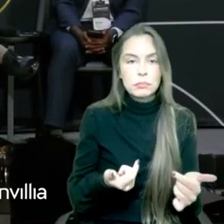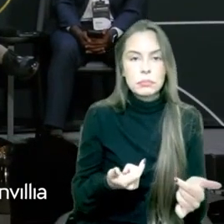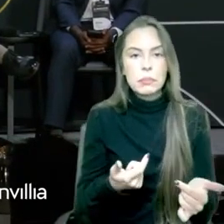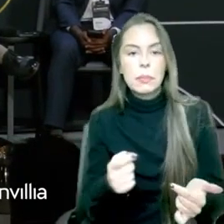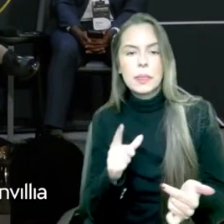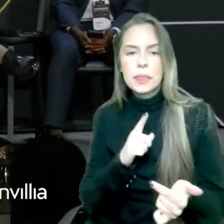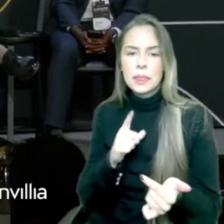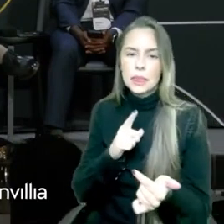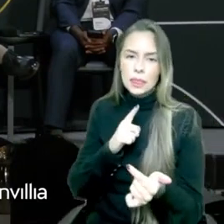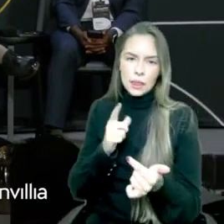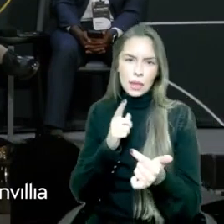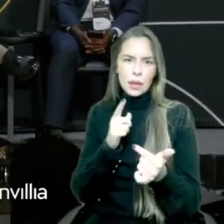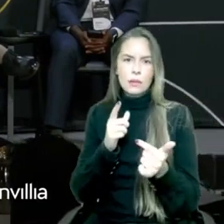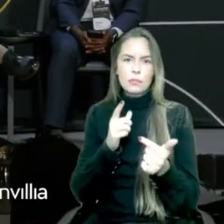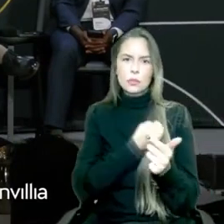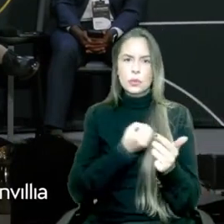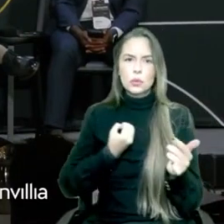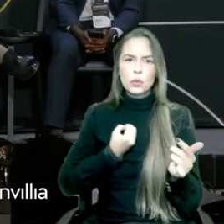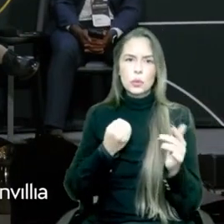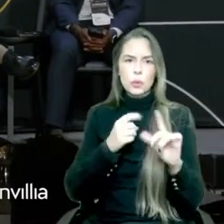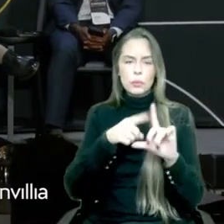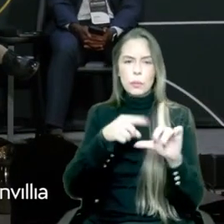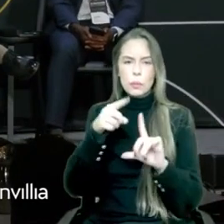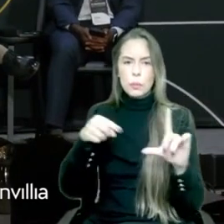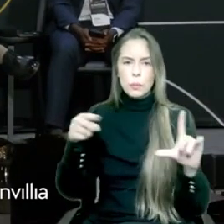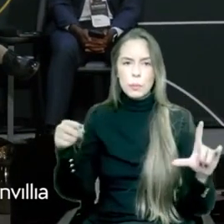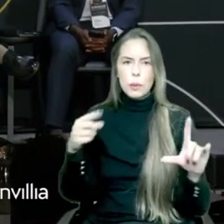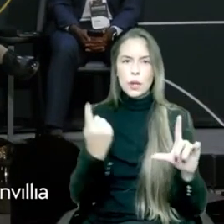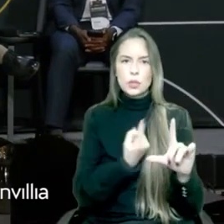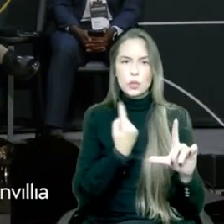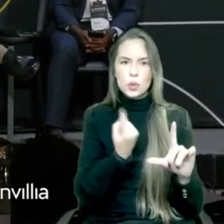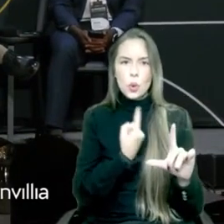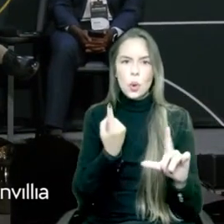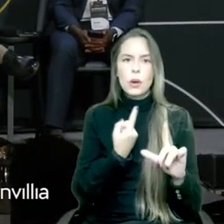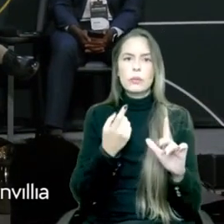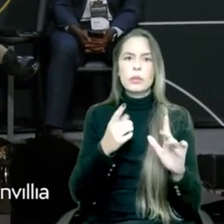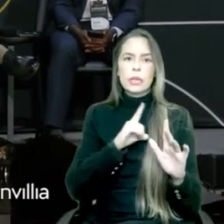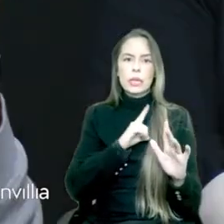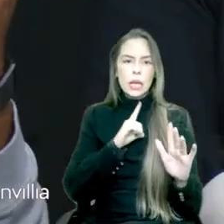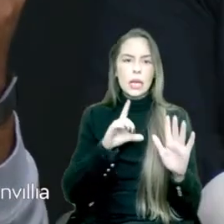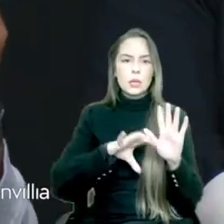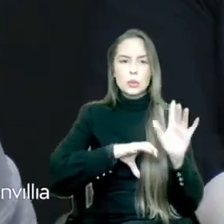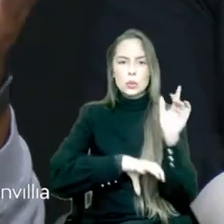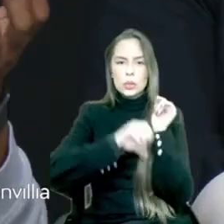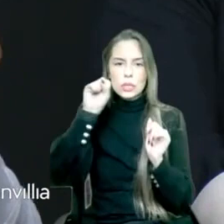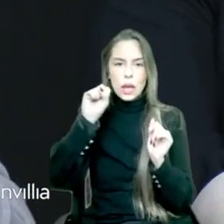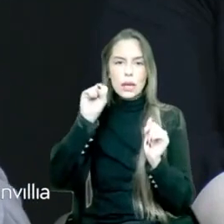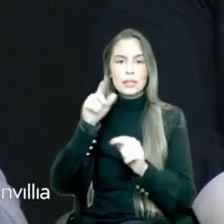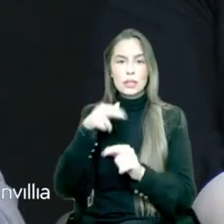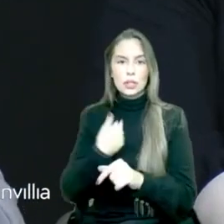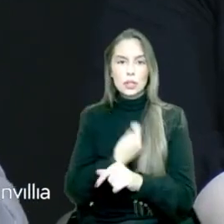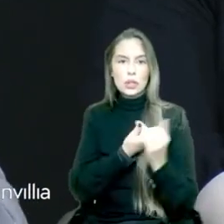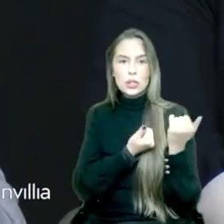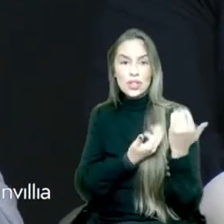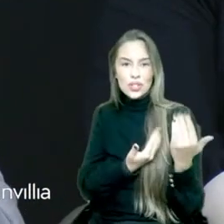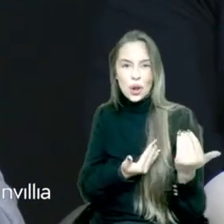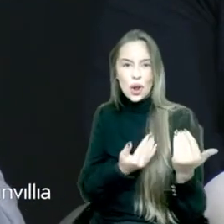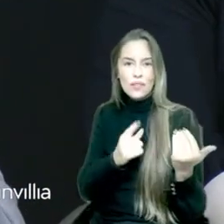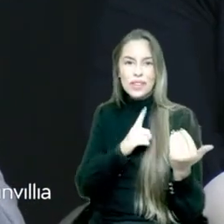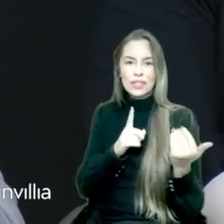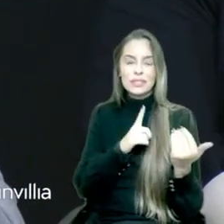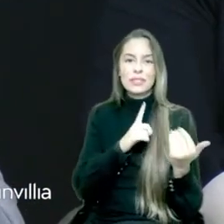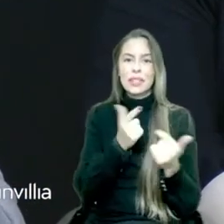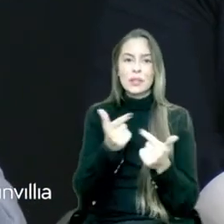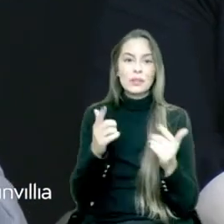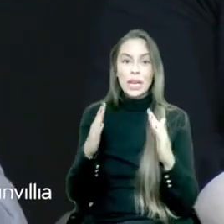up, loneliness have gone up. There are kids who are actually shutting themselves down in houses not coming out. This is a thing that I